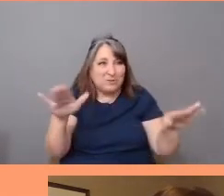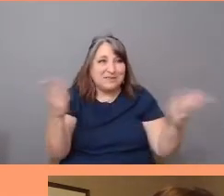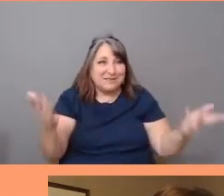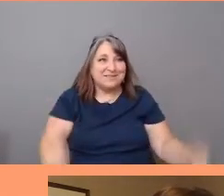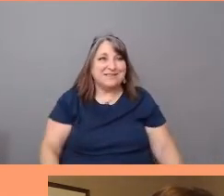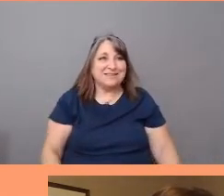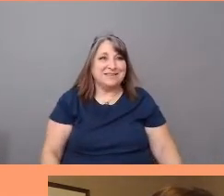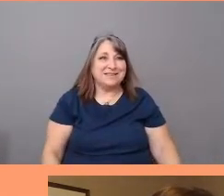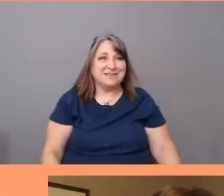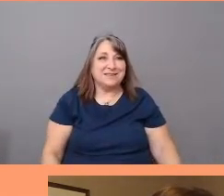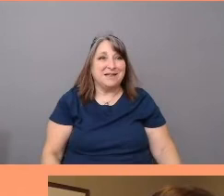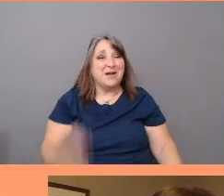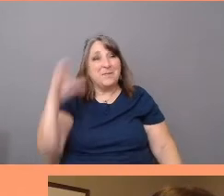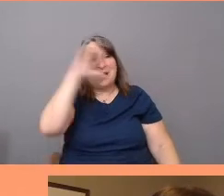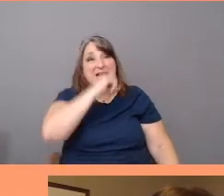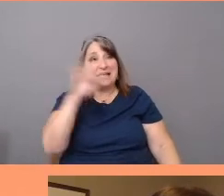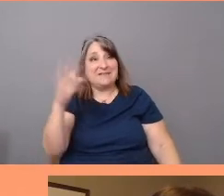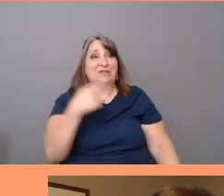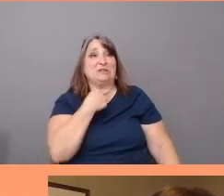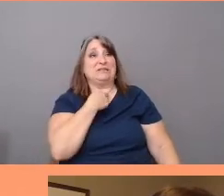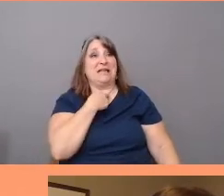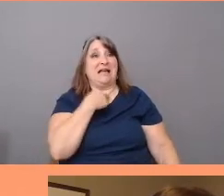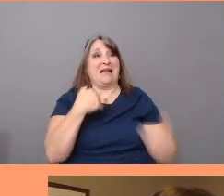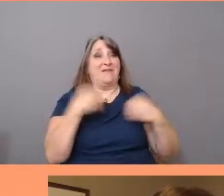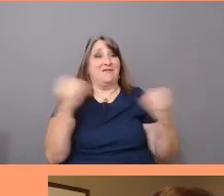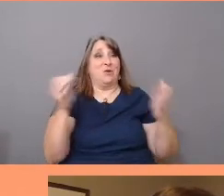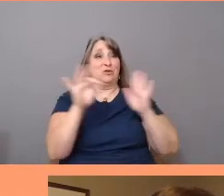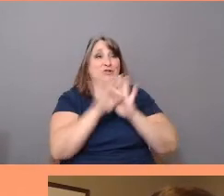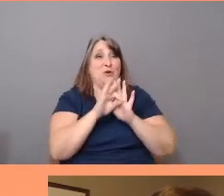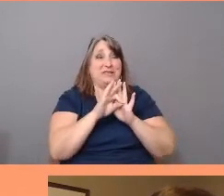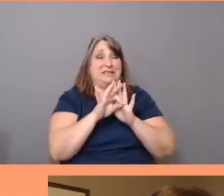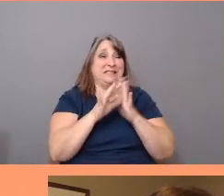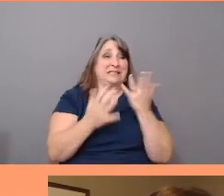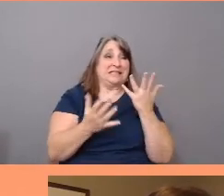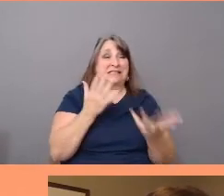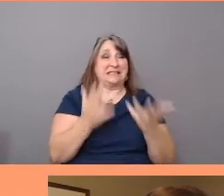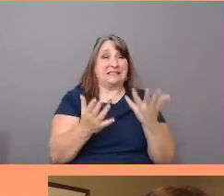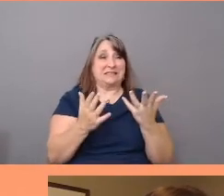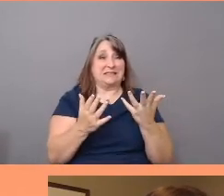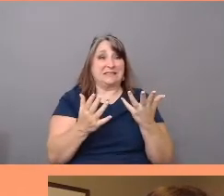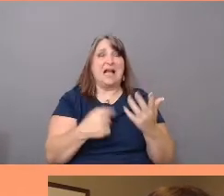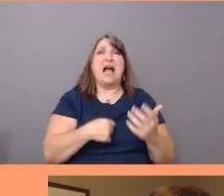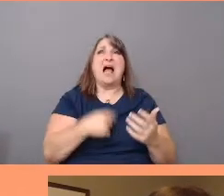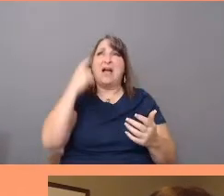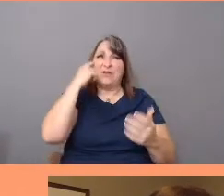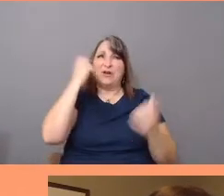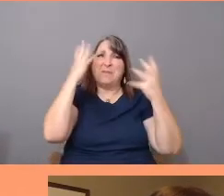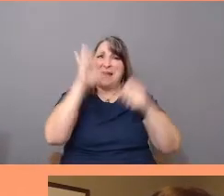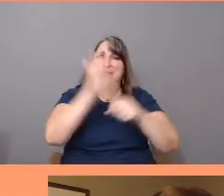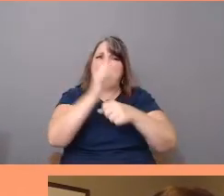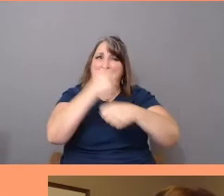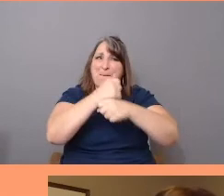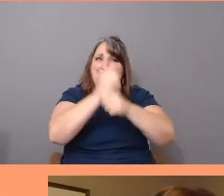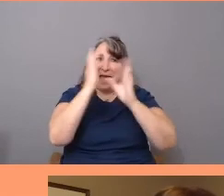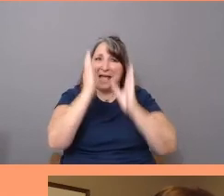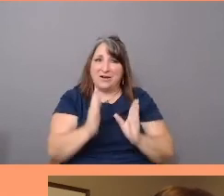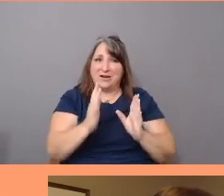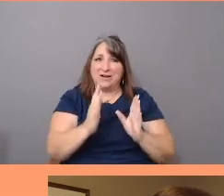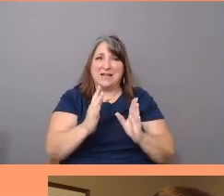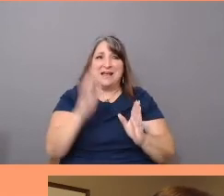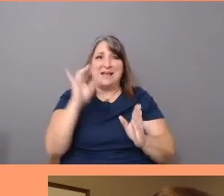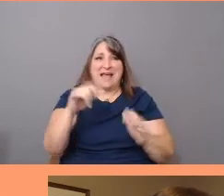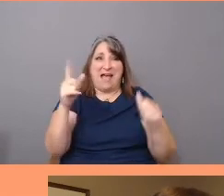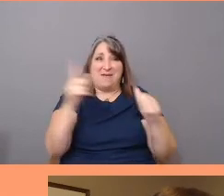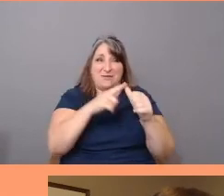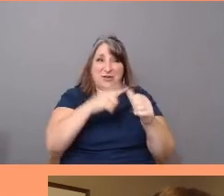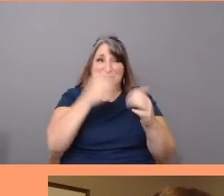But I guess if you don't have a choice, then. I think that I've heard this from many filmmakers. The value of that first money